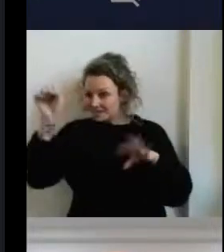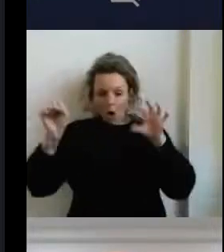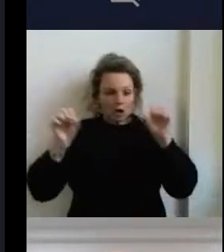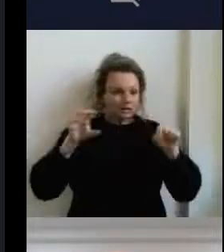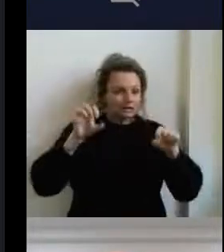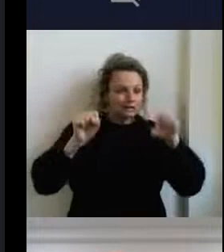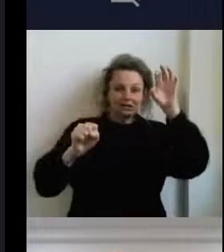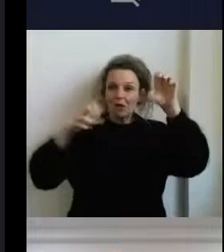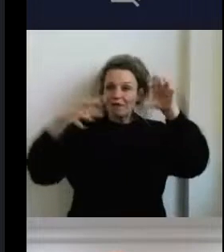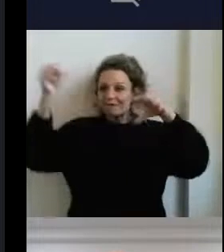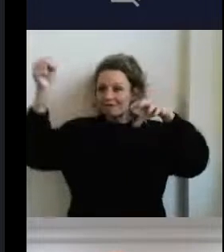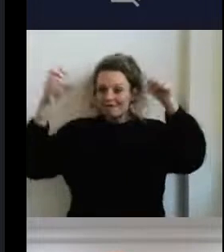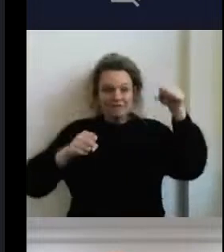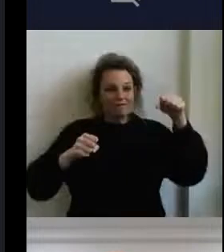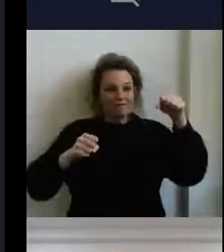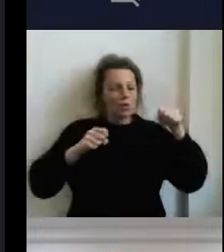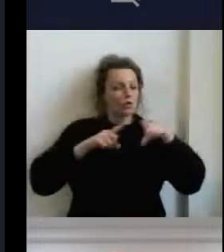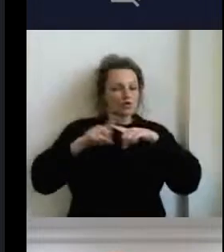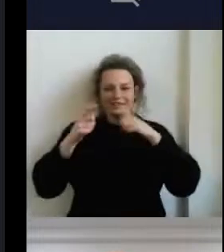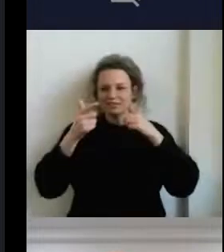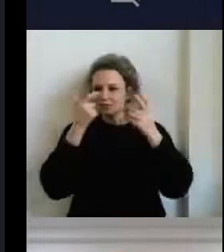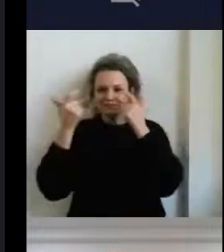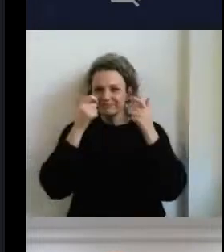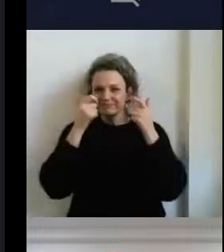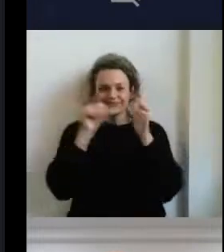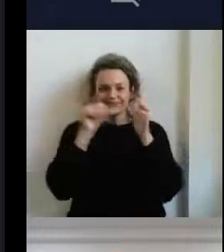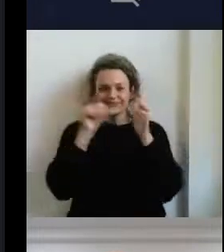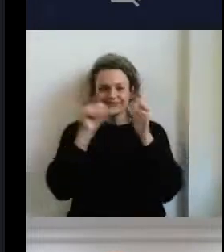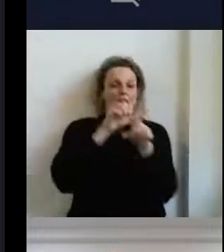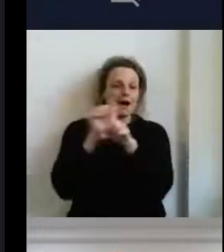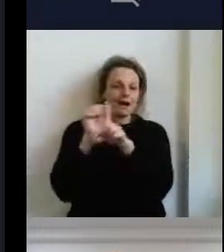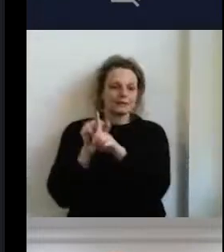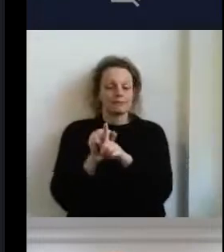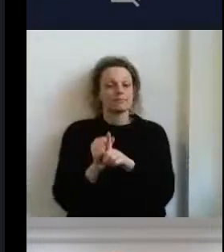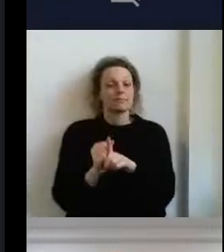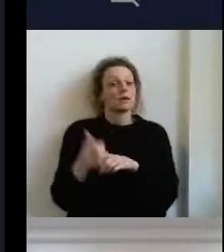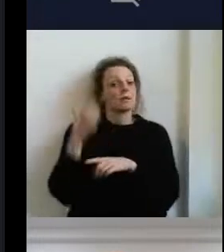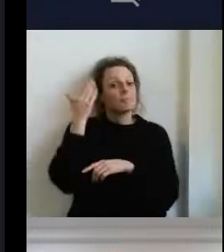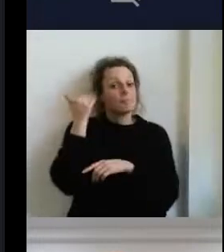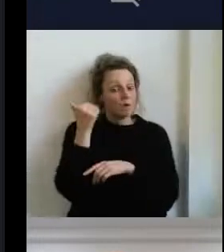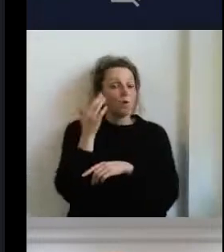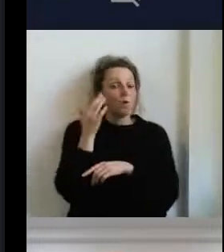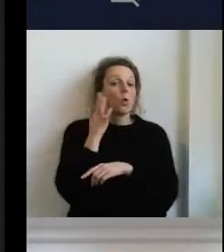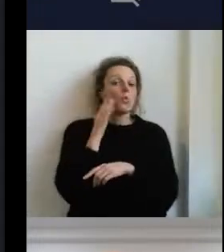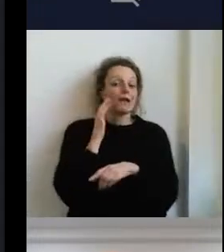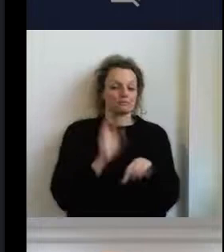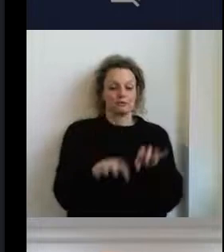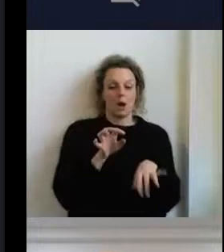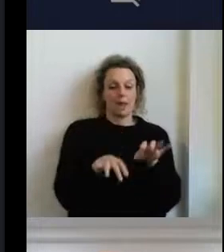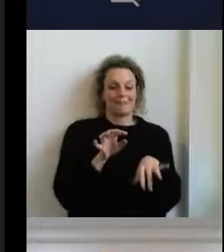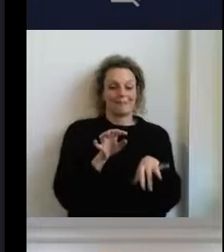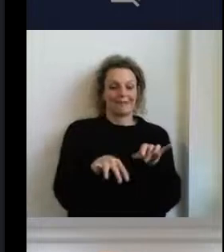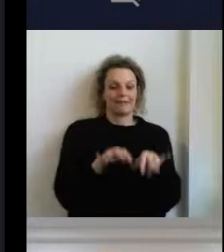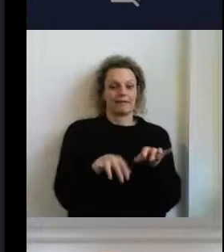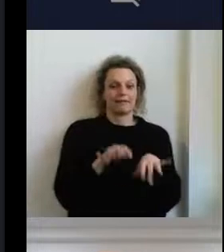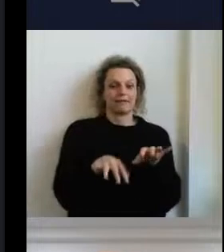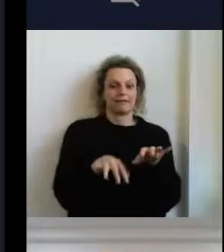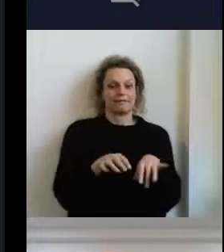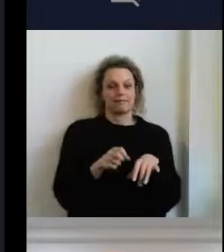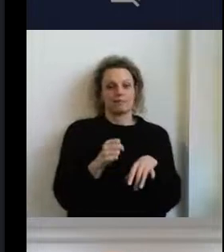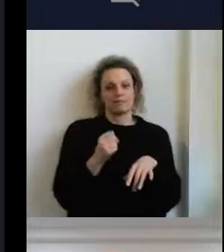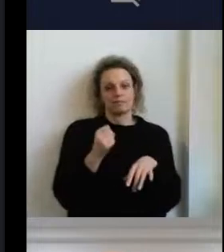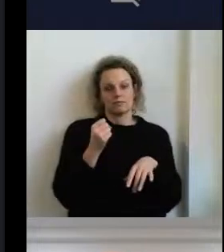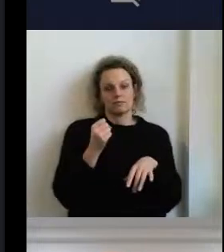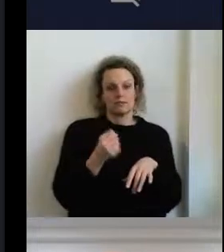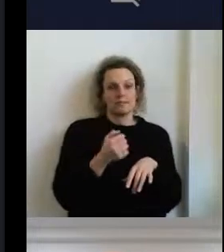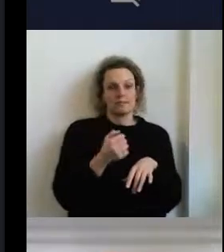find certain things. So it used to be that when you were typing, the little thin 1 pixel black